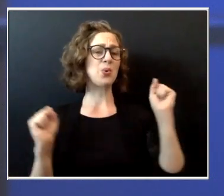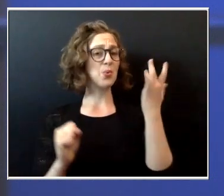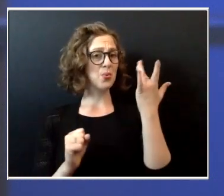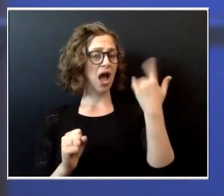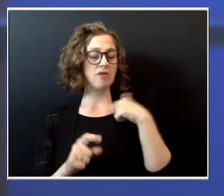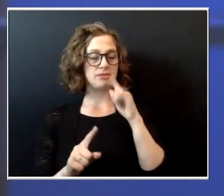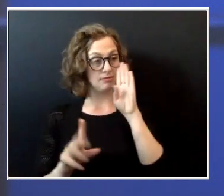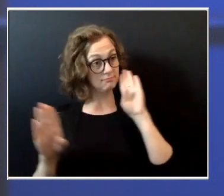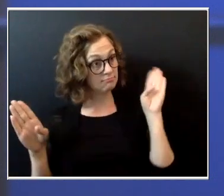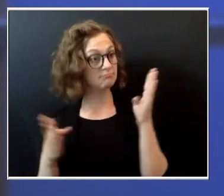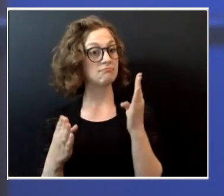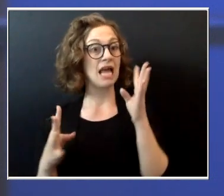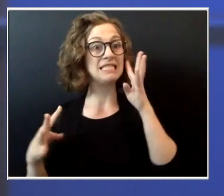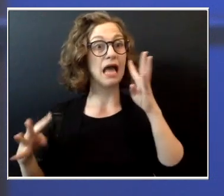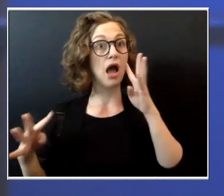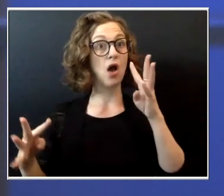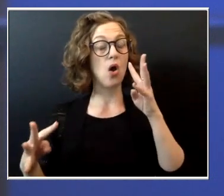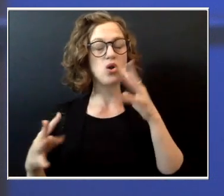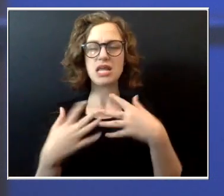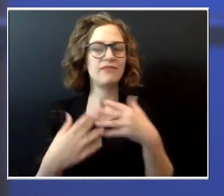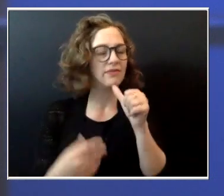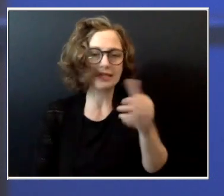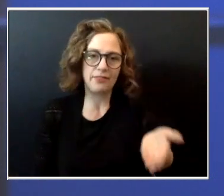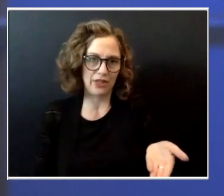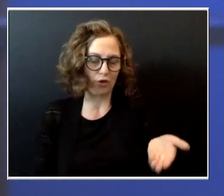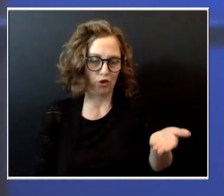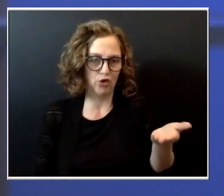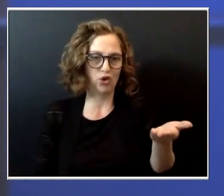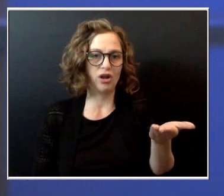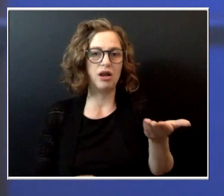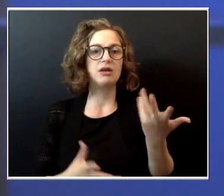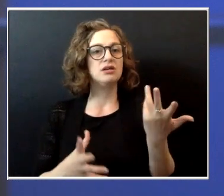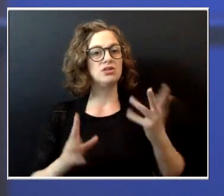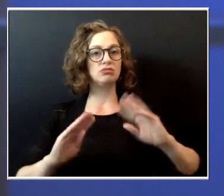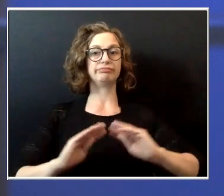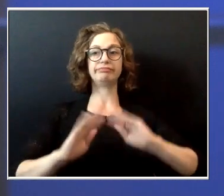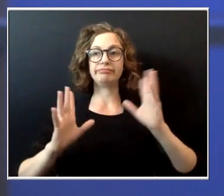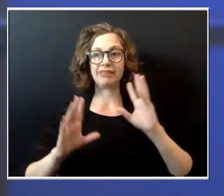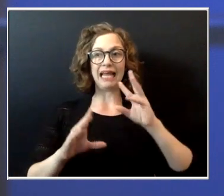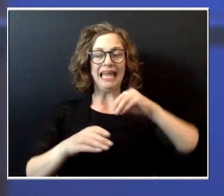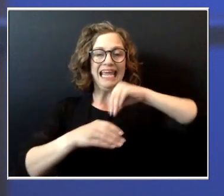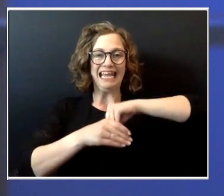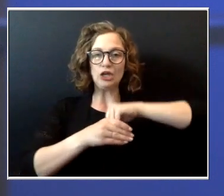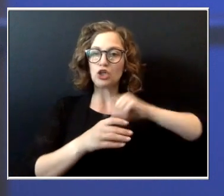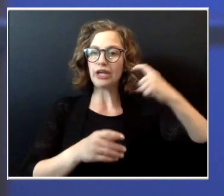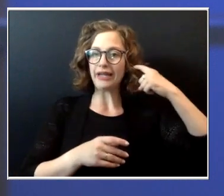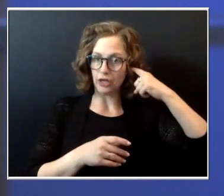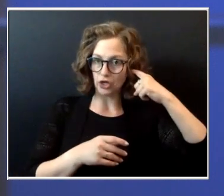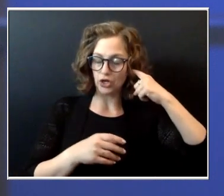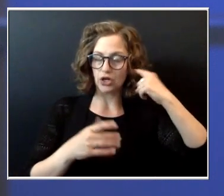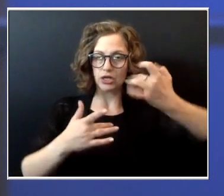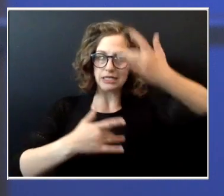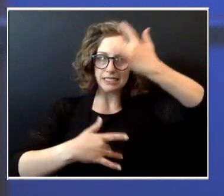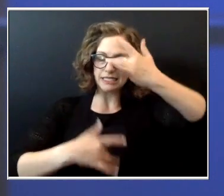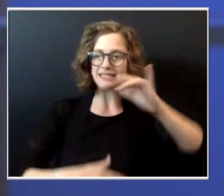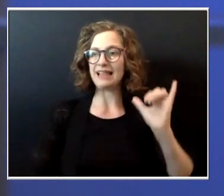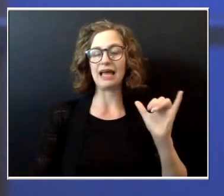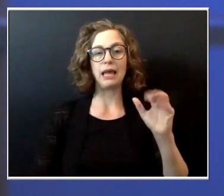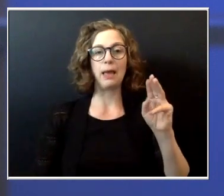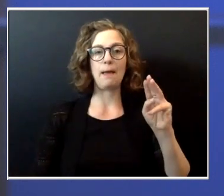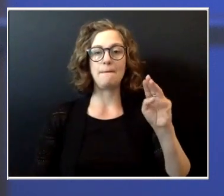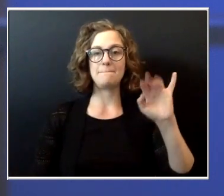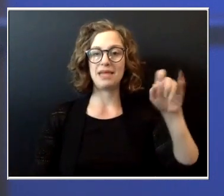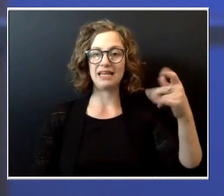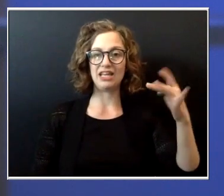you don't get any rest. But there's clearly inner ear diseases such as Meniere's disease, as well as problems such as